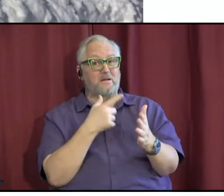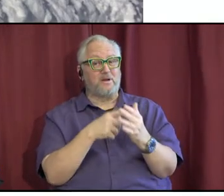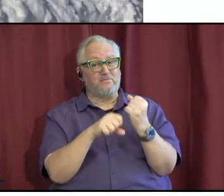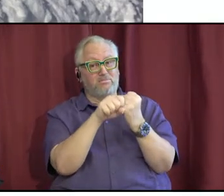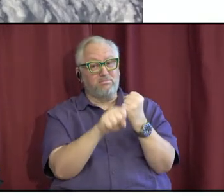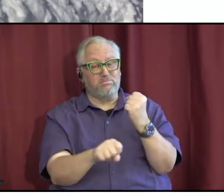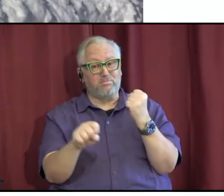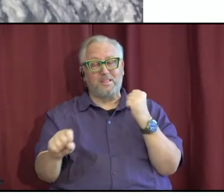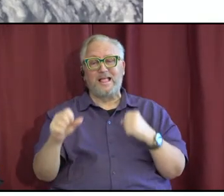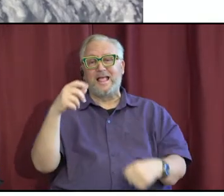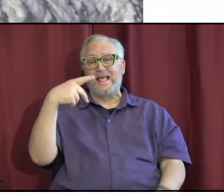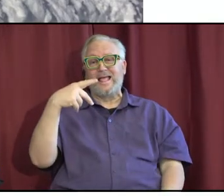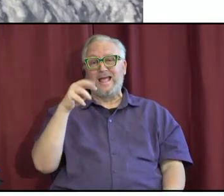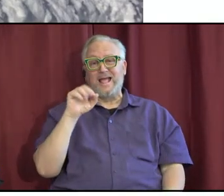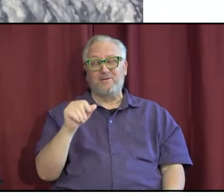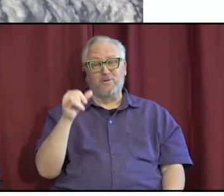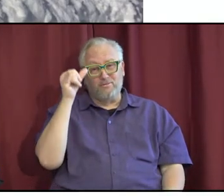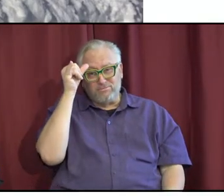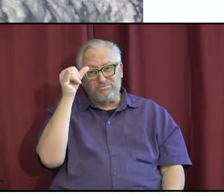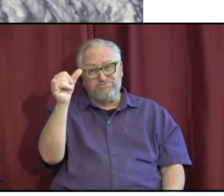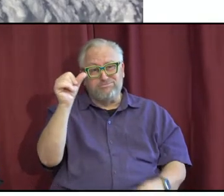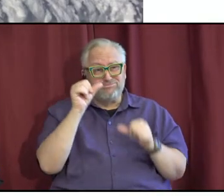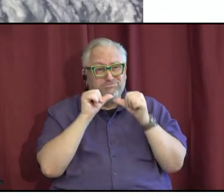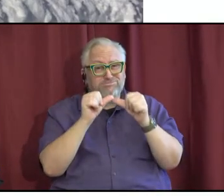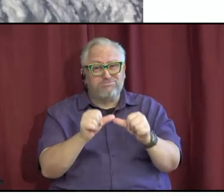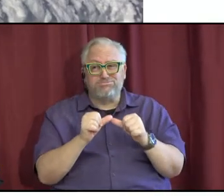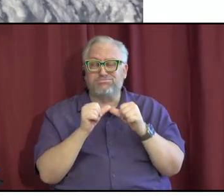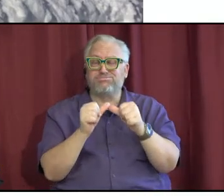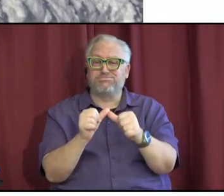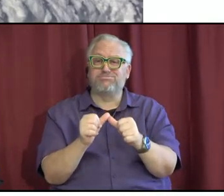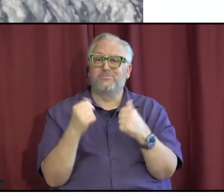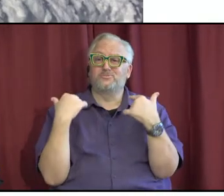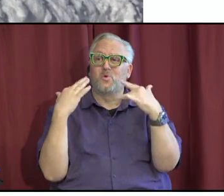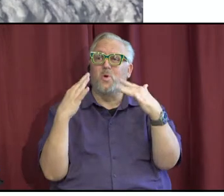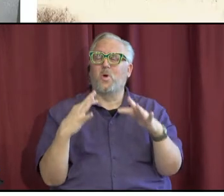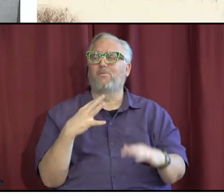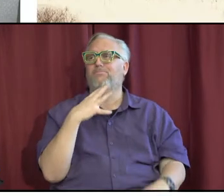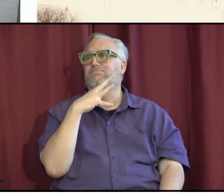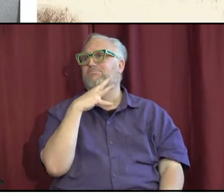would grow weary of it. And we would long for spring.